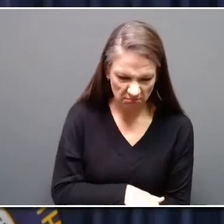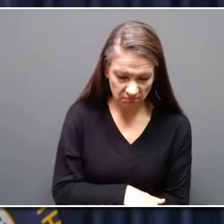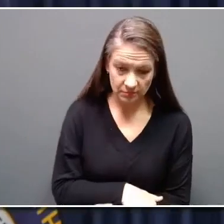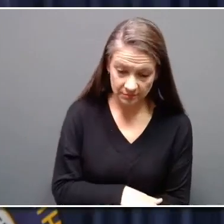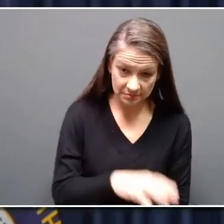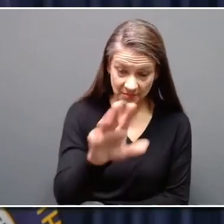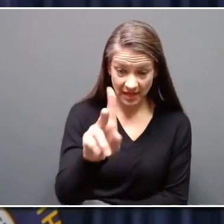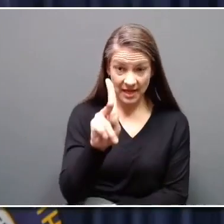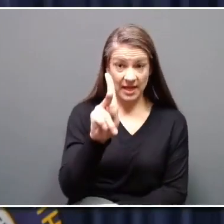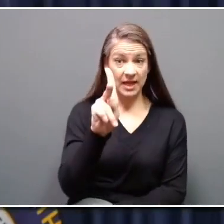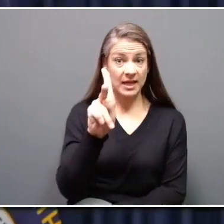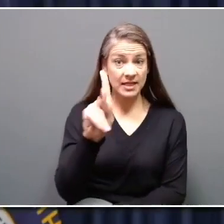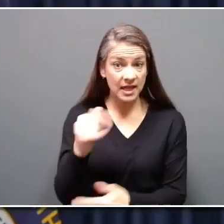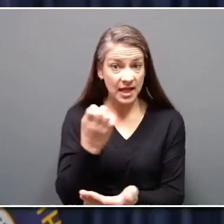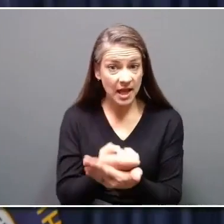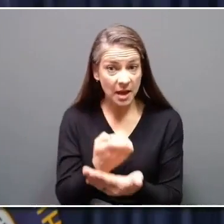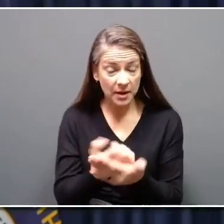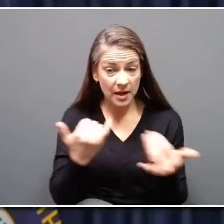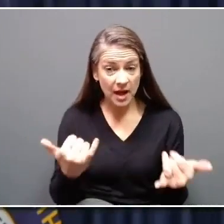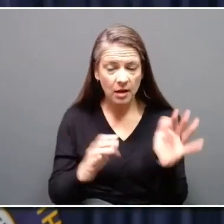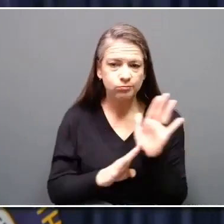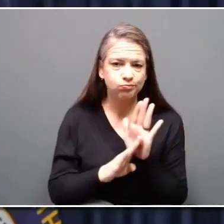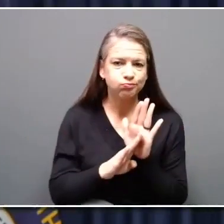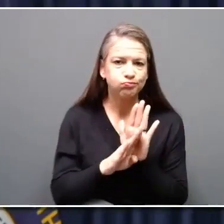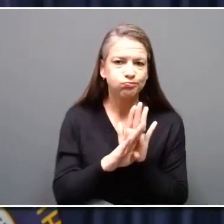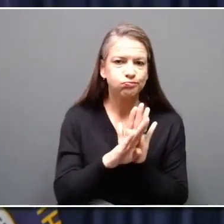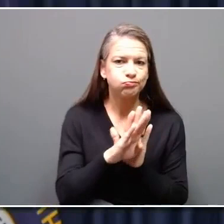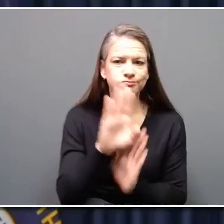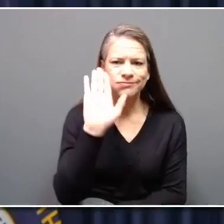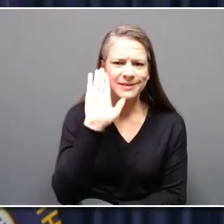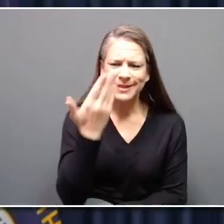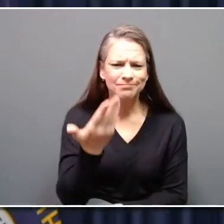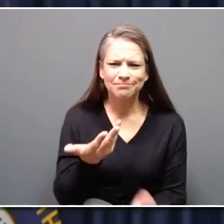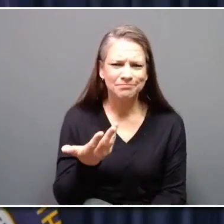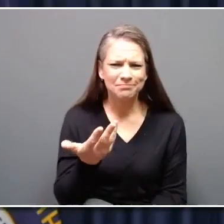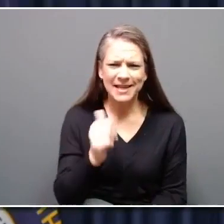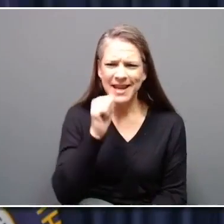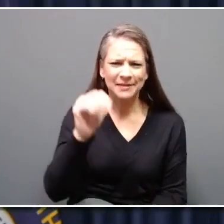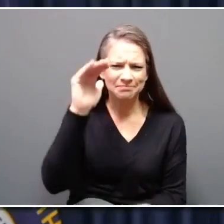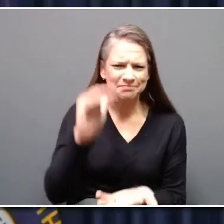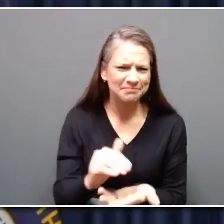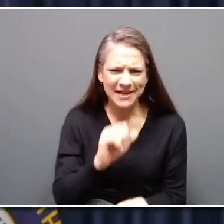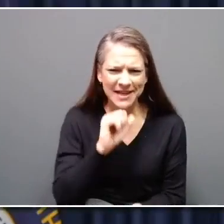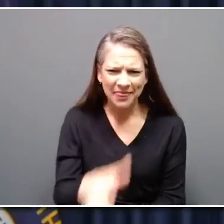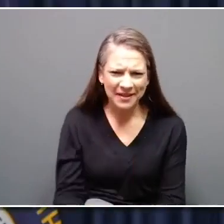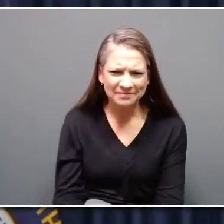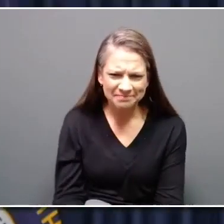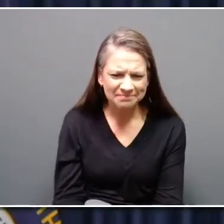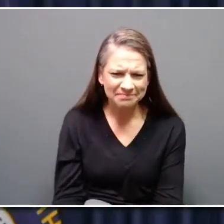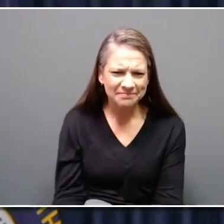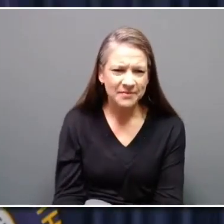slowing down as we enter this new year. Since the beginning of my administration, we've announced nearly 1,000 private sector